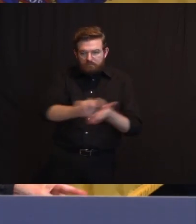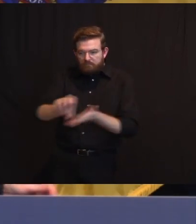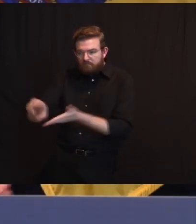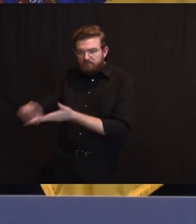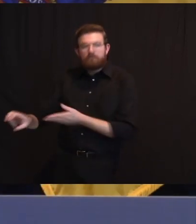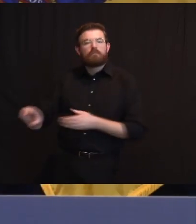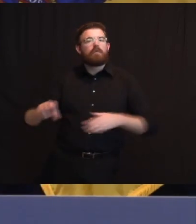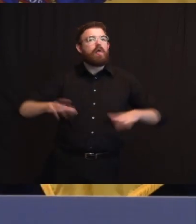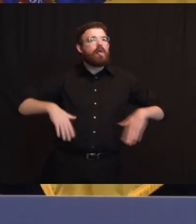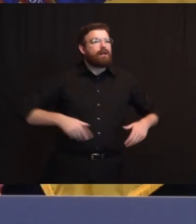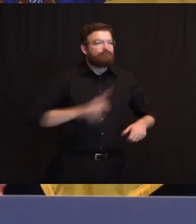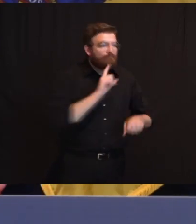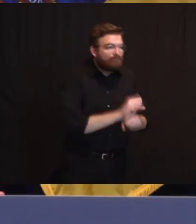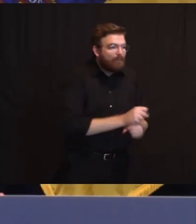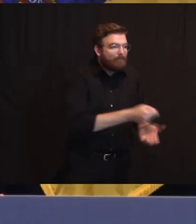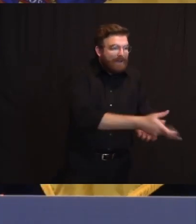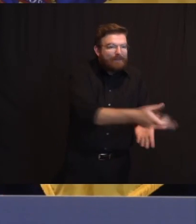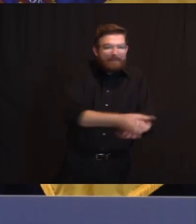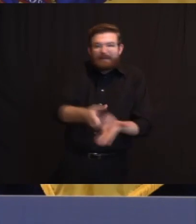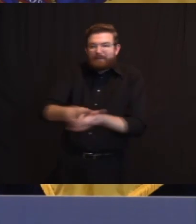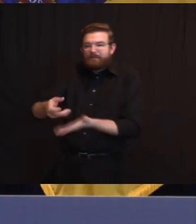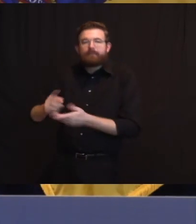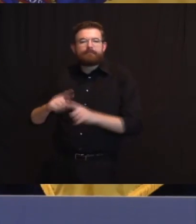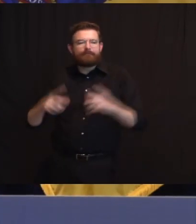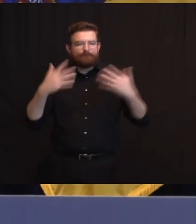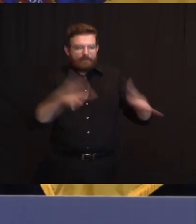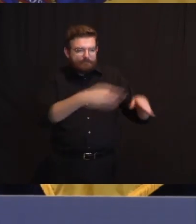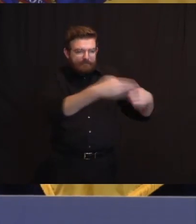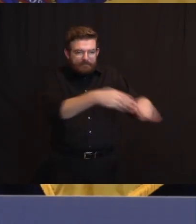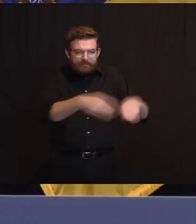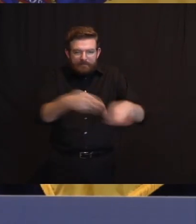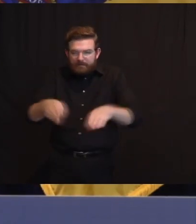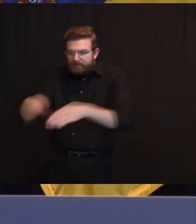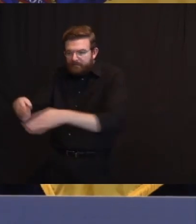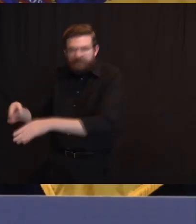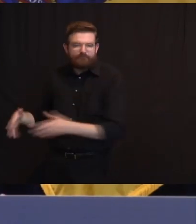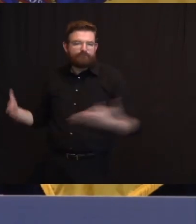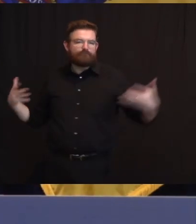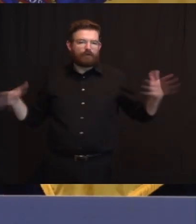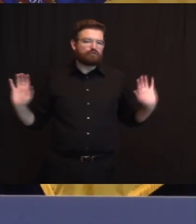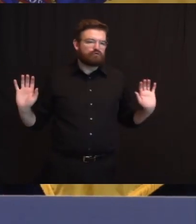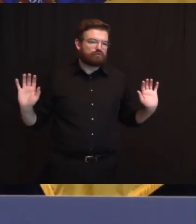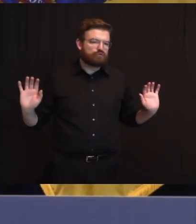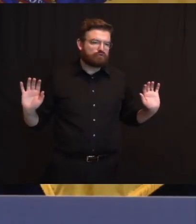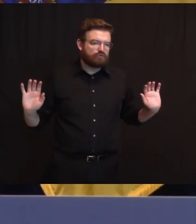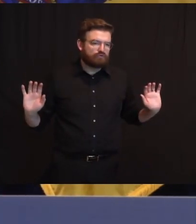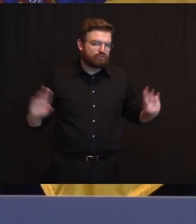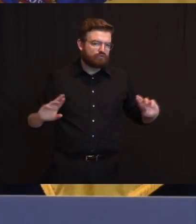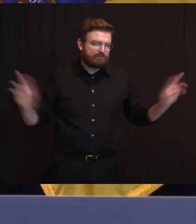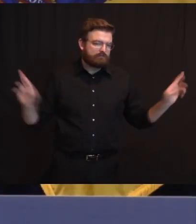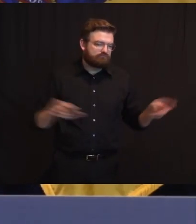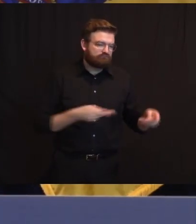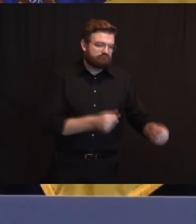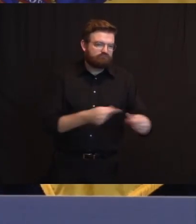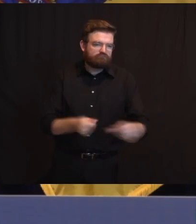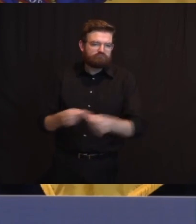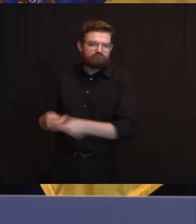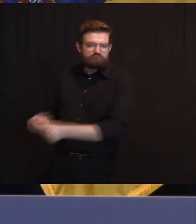devices, the expense associated with internet connectivity. I mentioned the other day we had EDA had committed $100